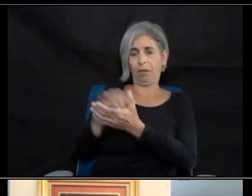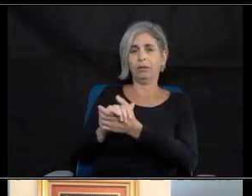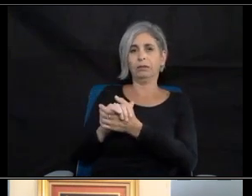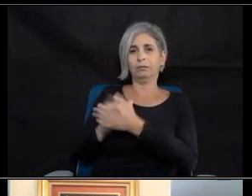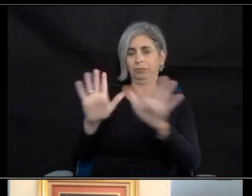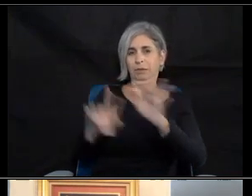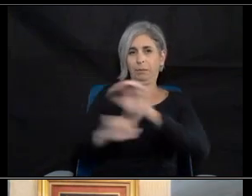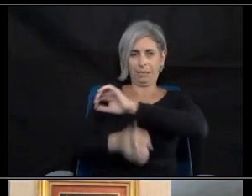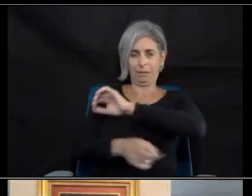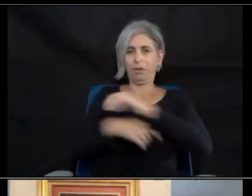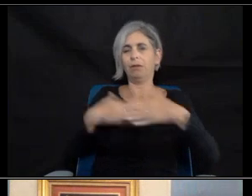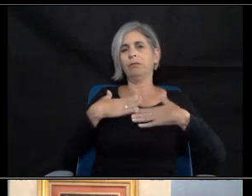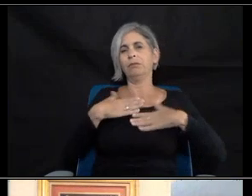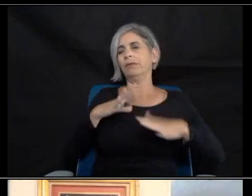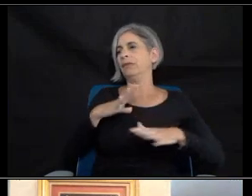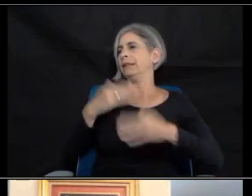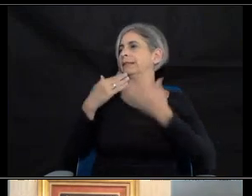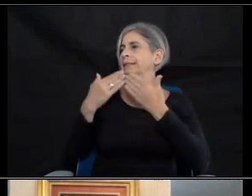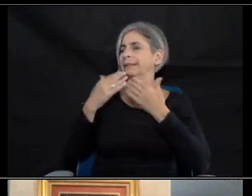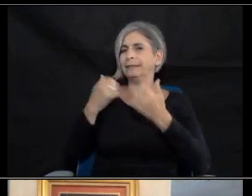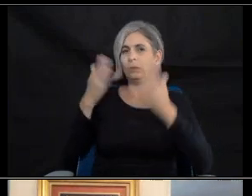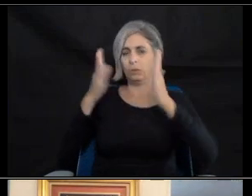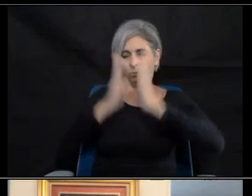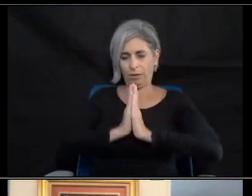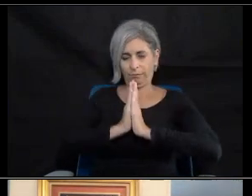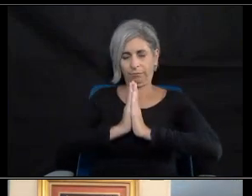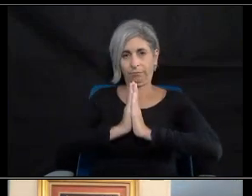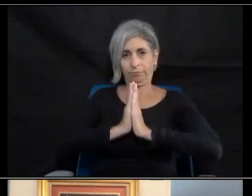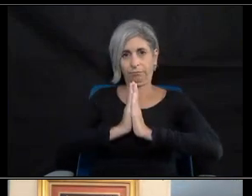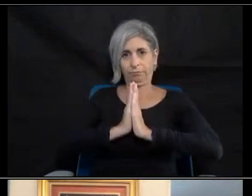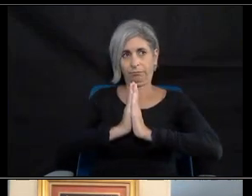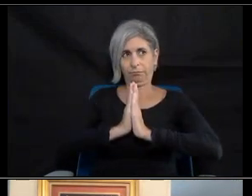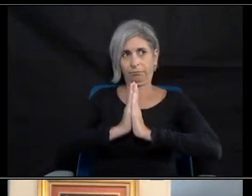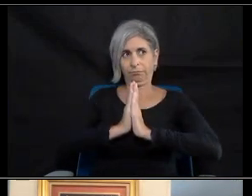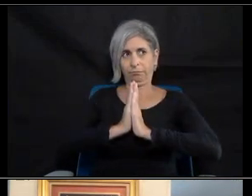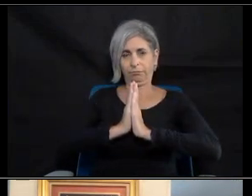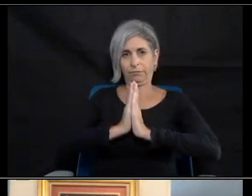fine. That's fine. Close. So let us pray.